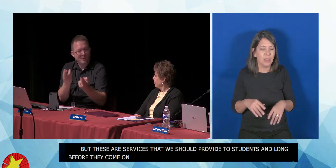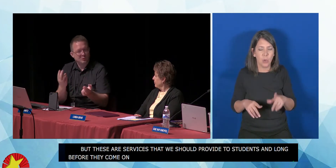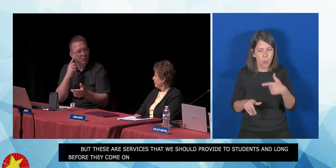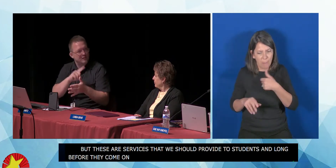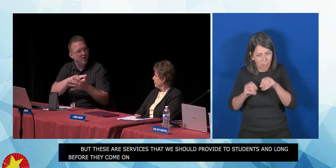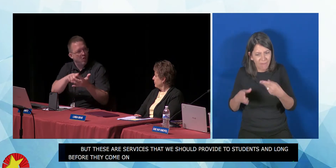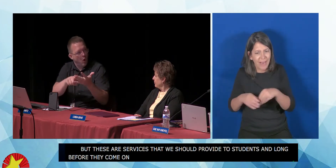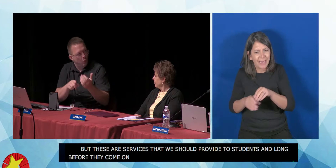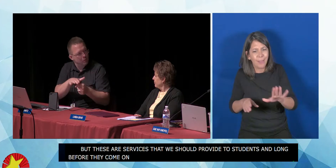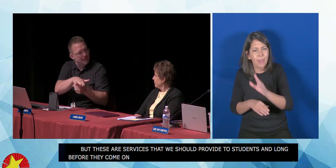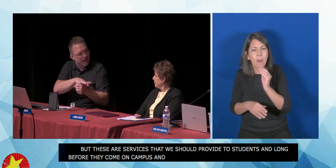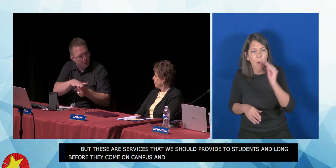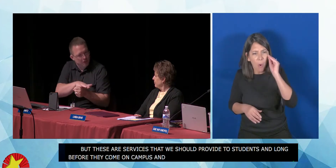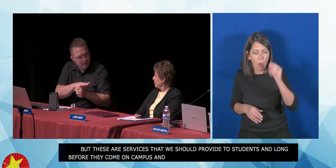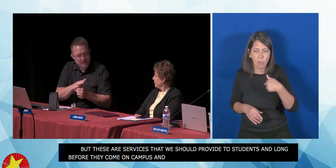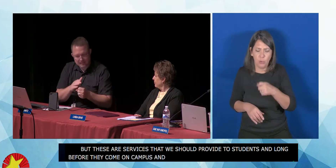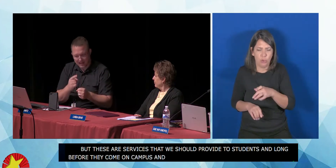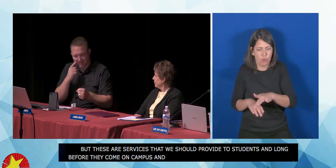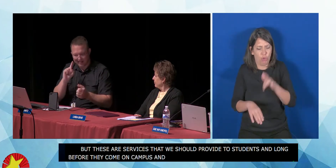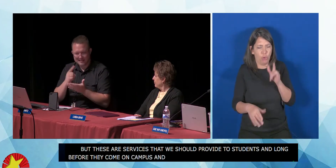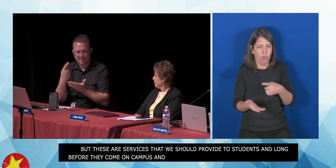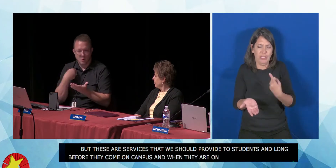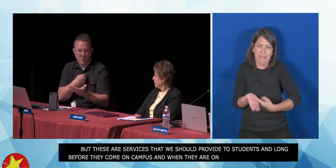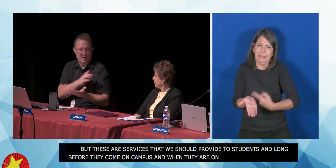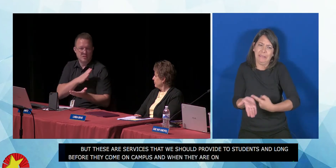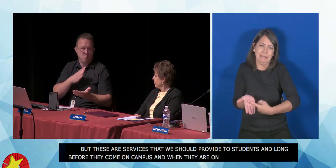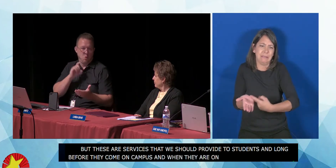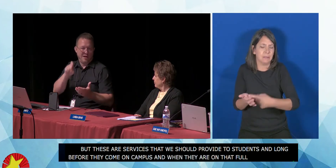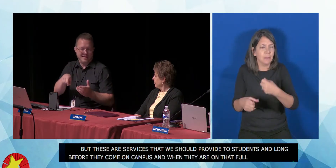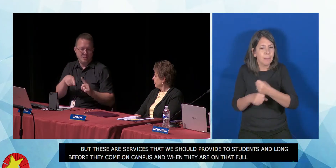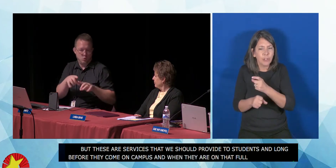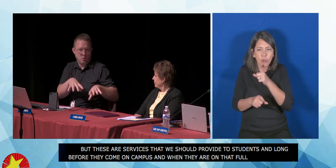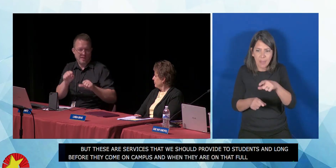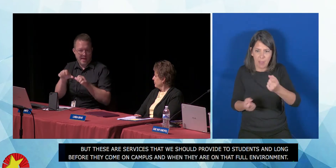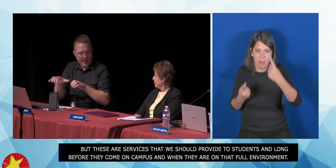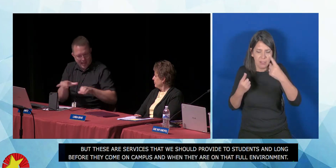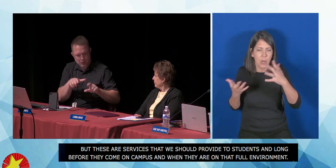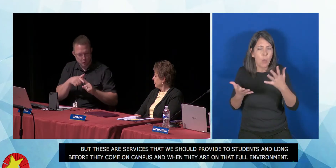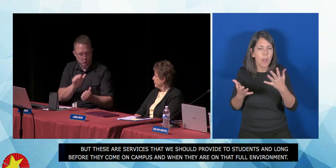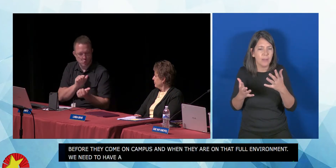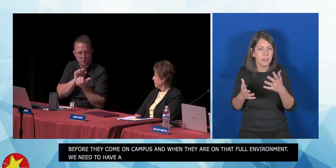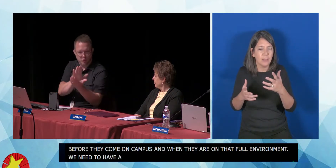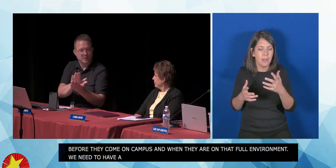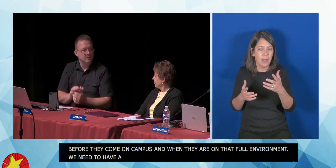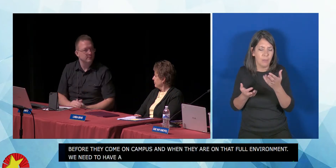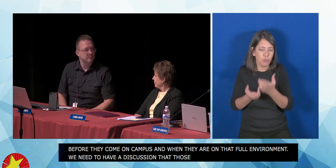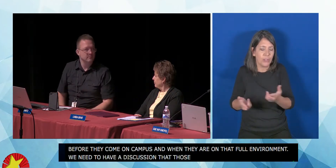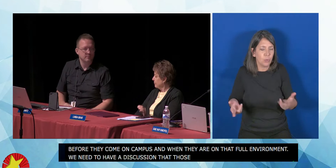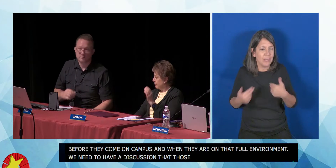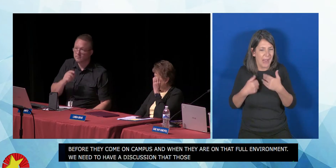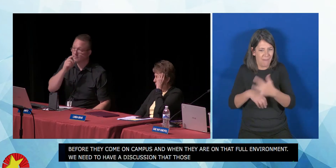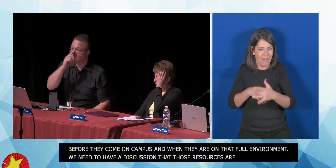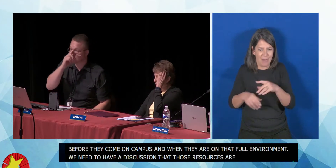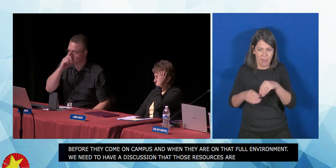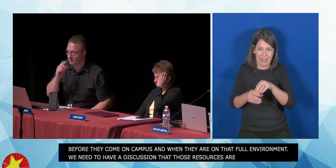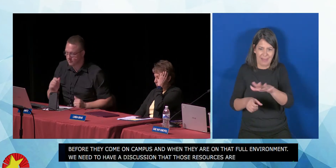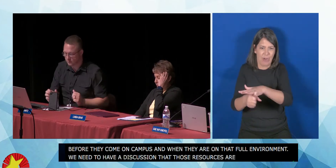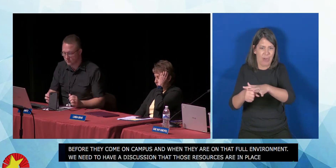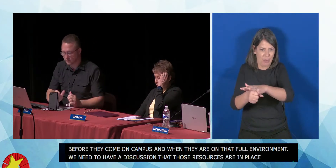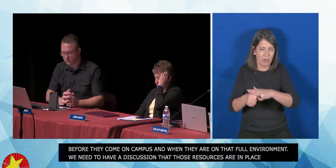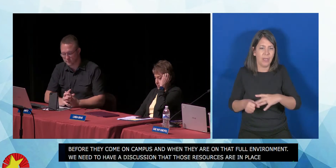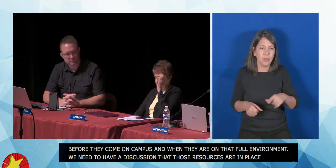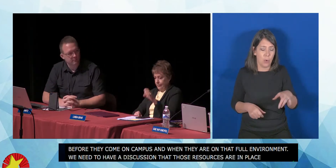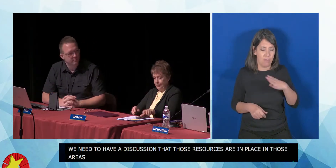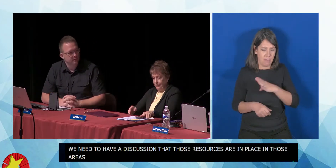discussion about how we can ensure that those resources are in place in those areas. That's an area that the board needs to take action